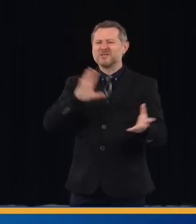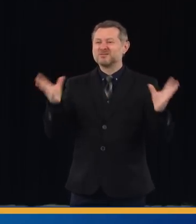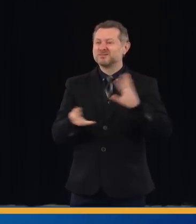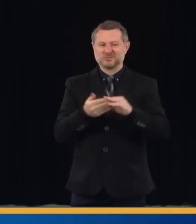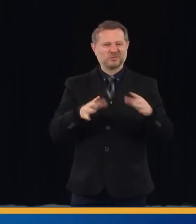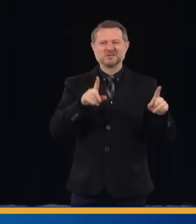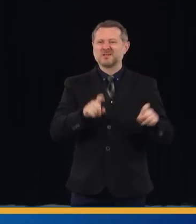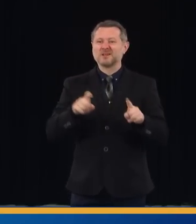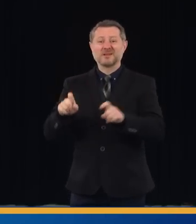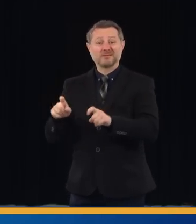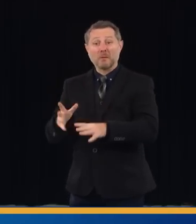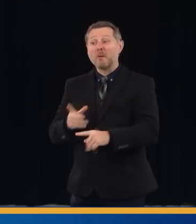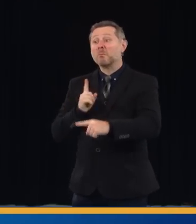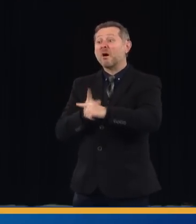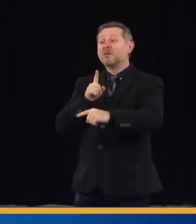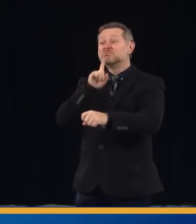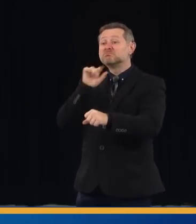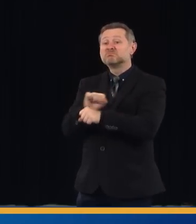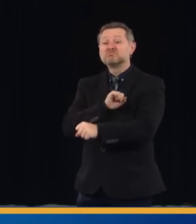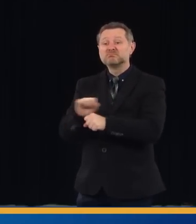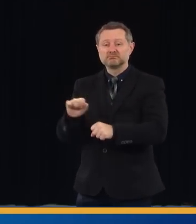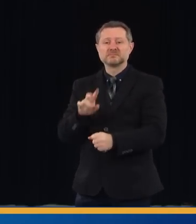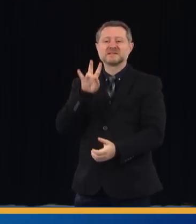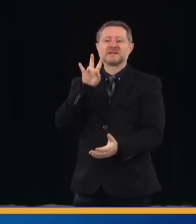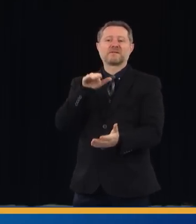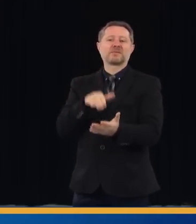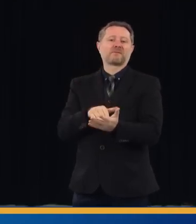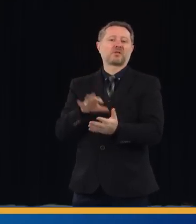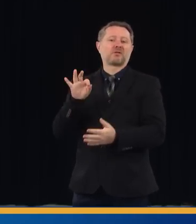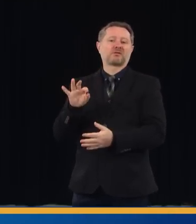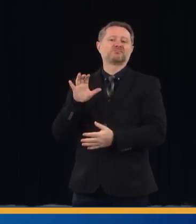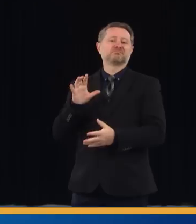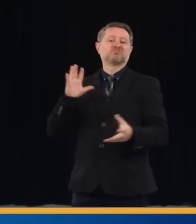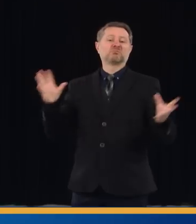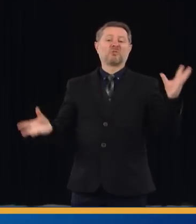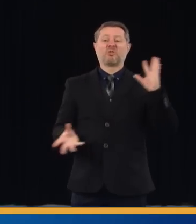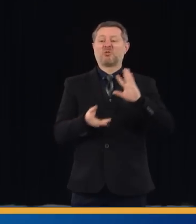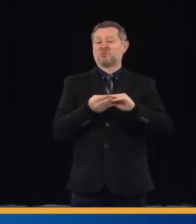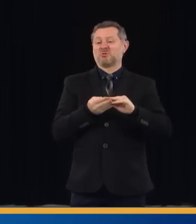to 7,900. Total cases,